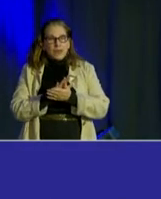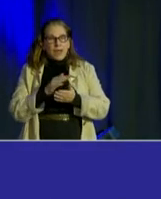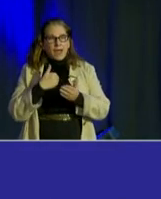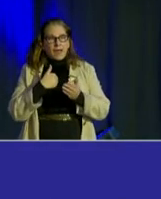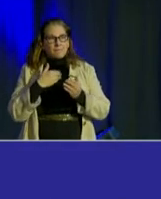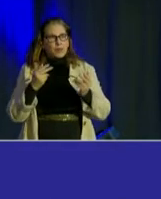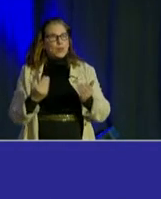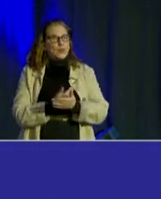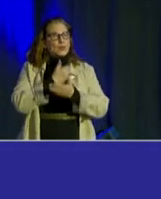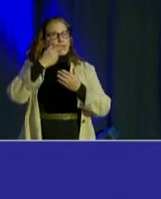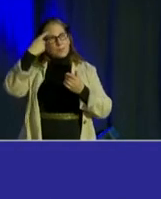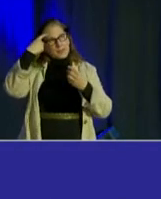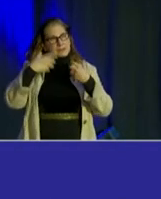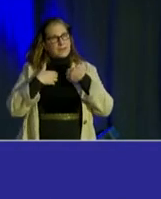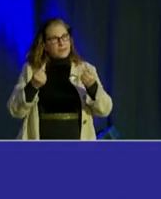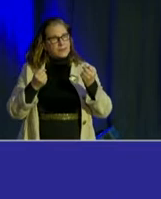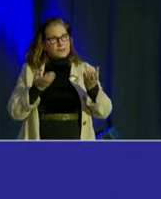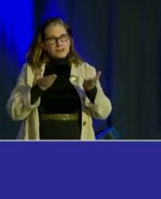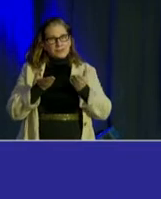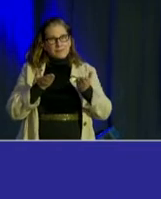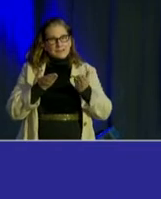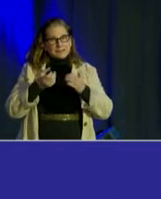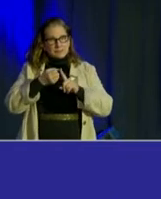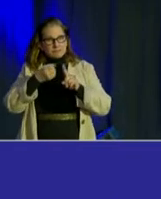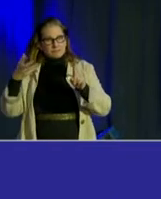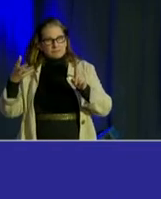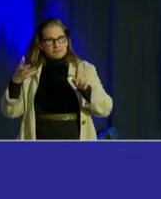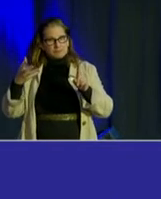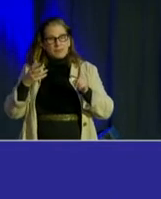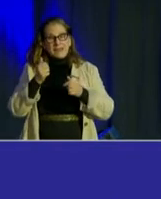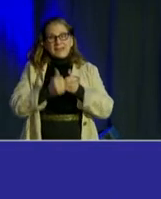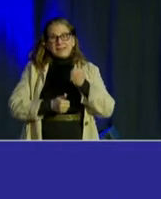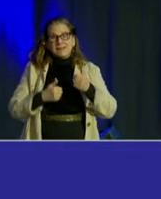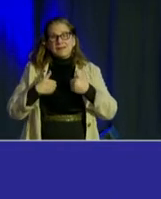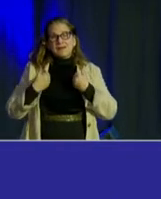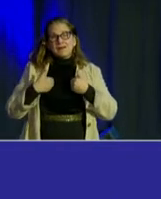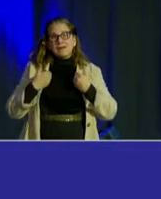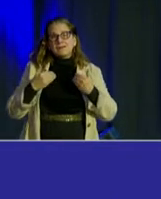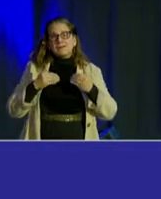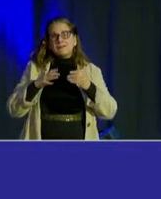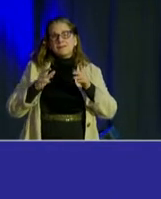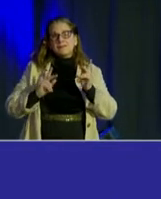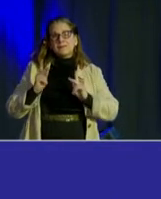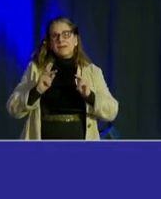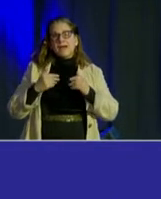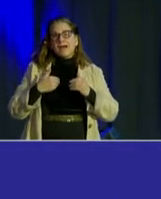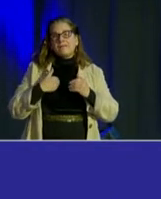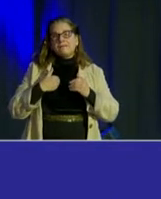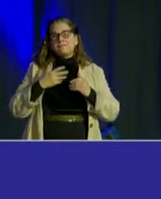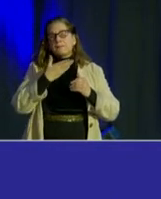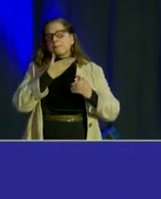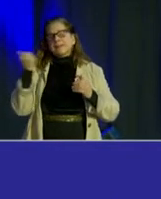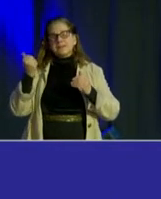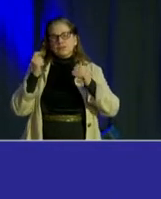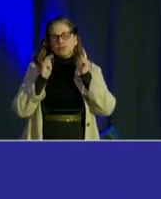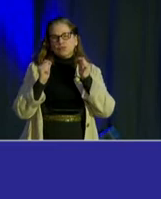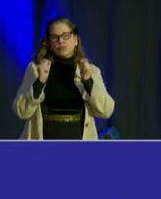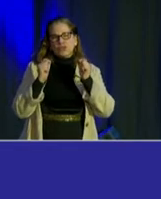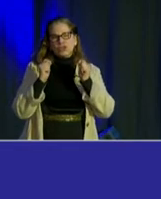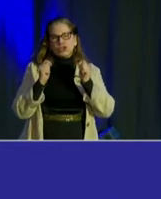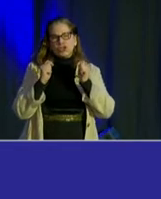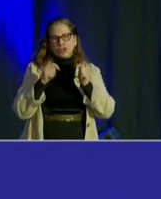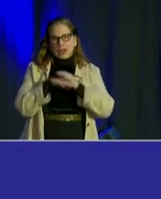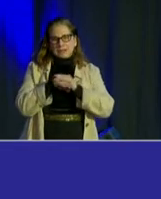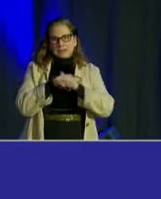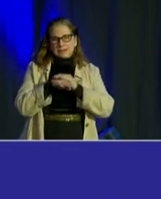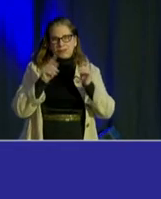ensure that every young person that really needs it gets high-intensity tutoring, and expansion of our credit recovery